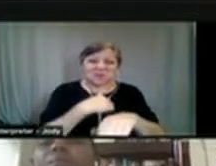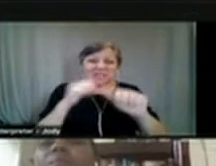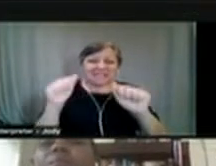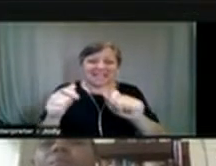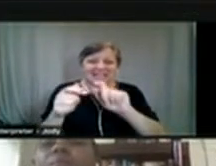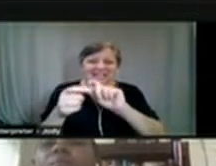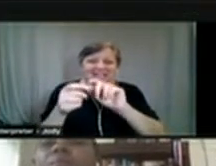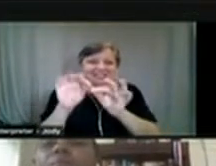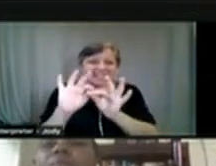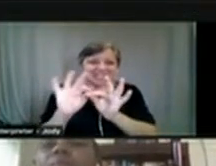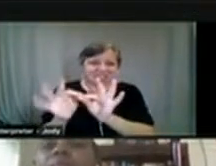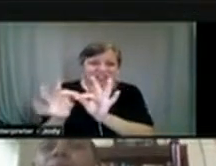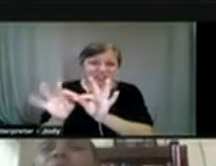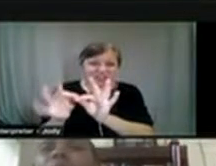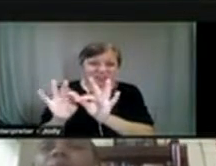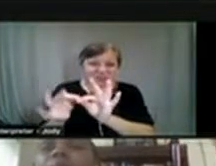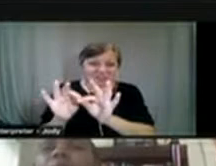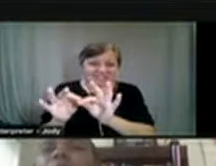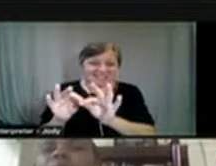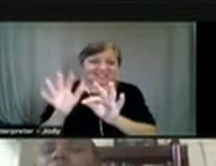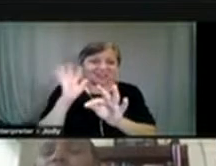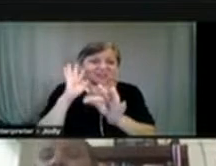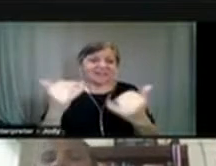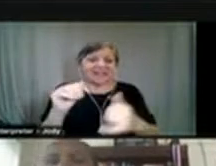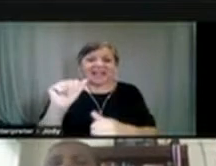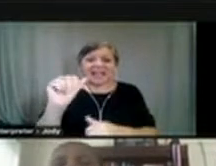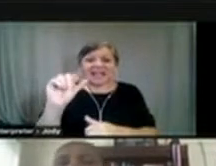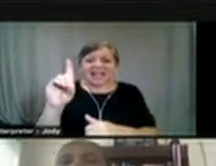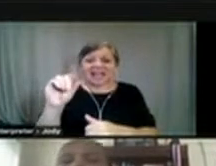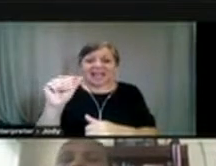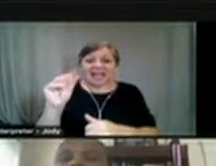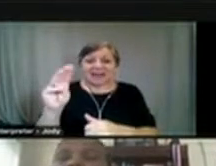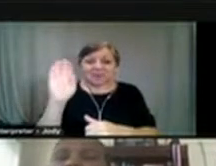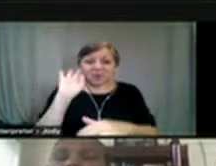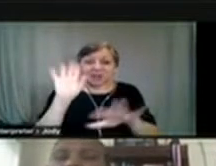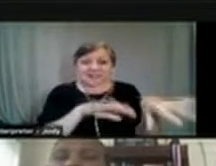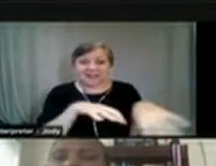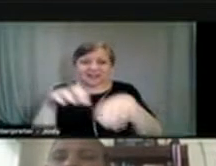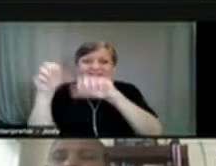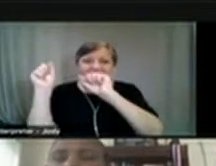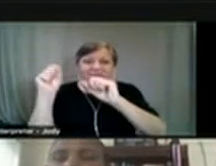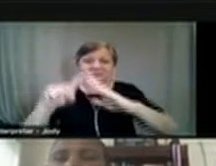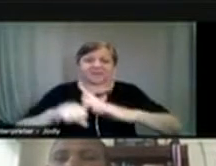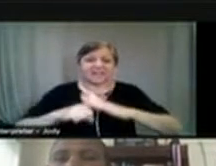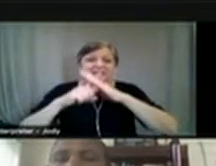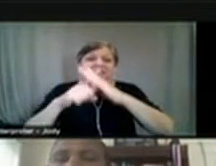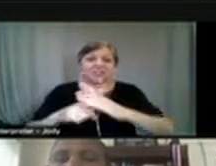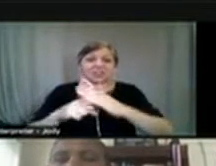will give it to Adam to activate the interpretation channels. Thank you.